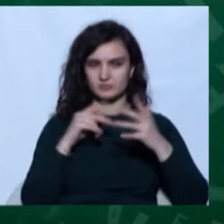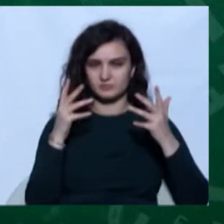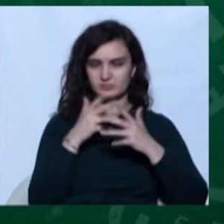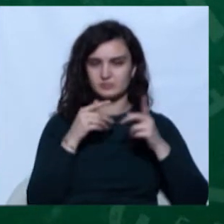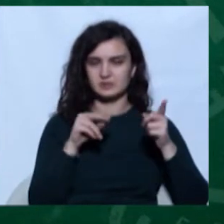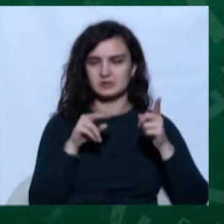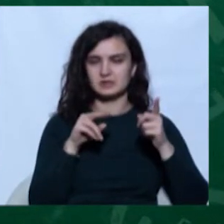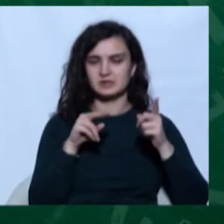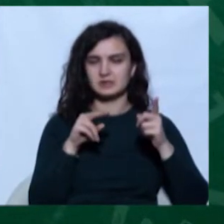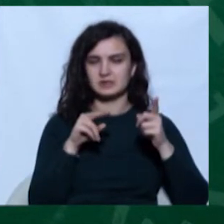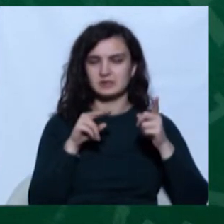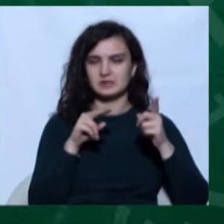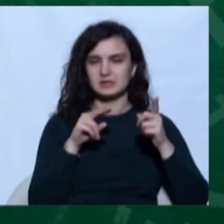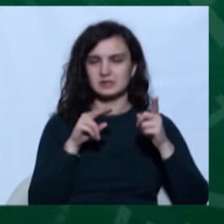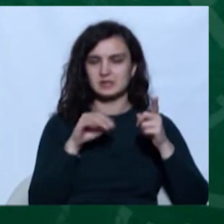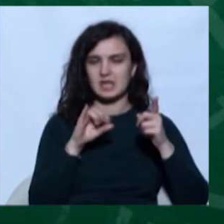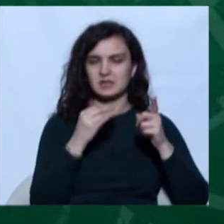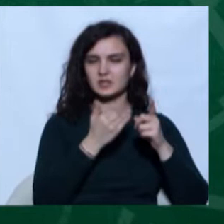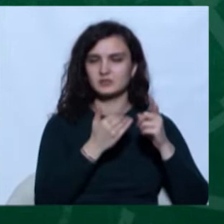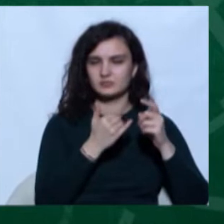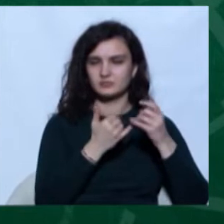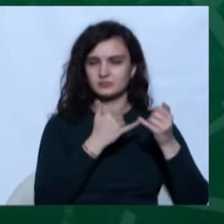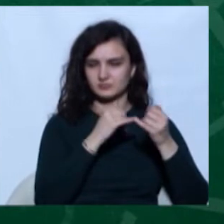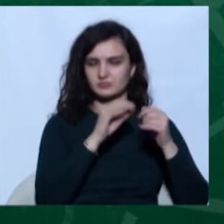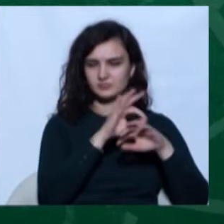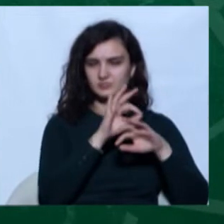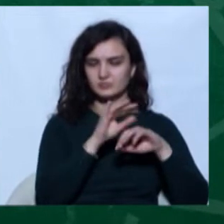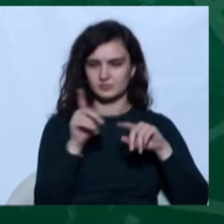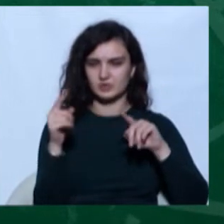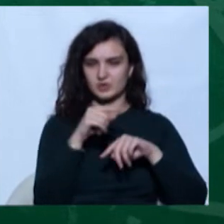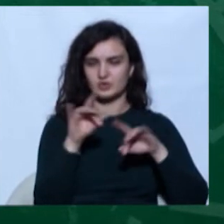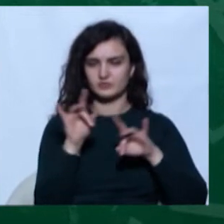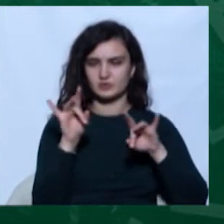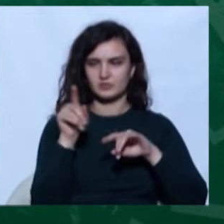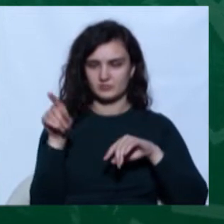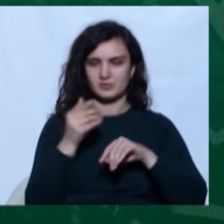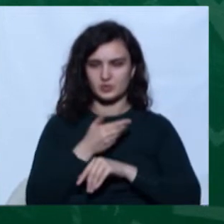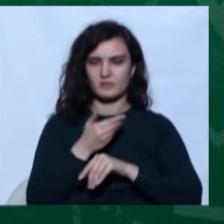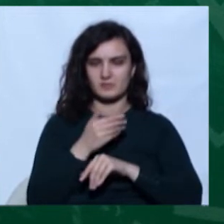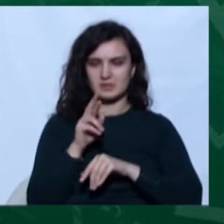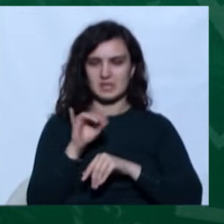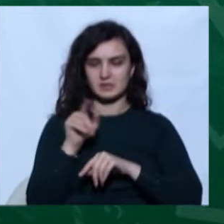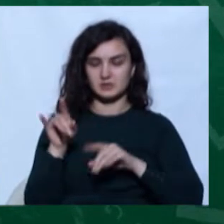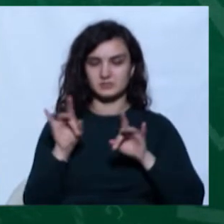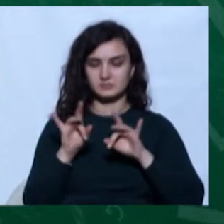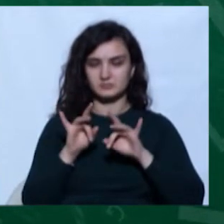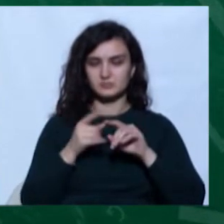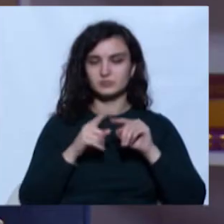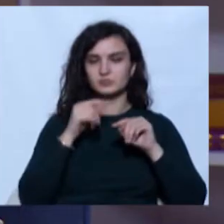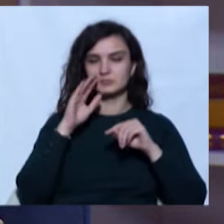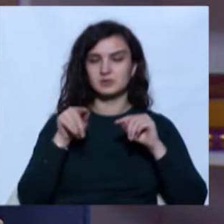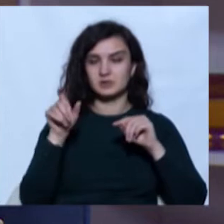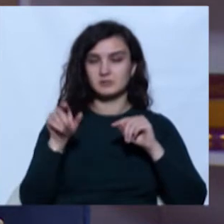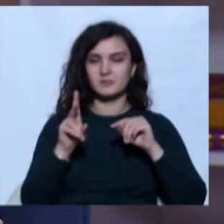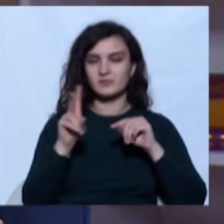Dantes's fiancée, so of course he's jealous of Dantes's personal life. He is the one who gives